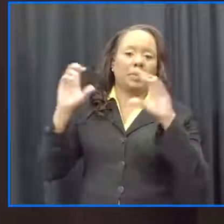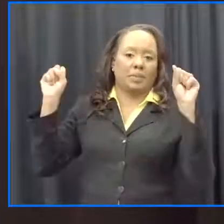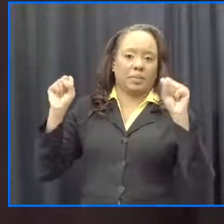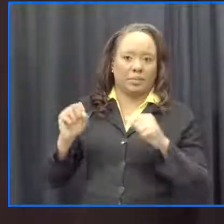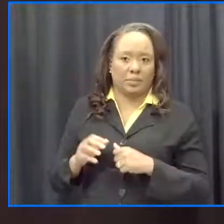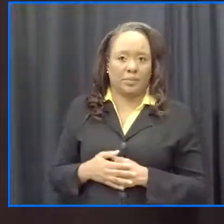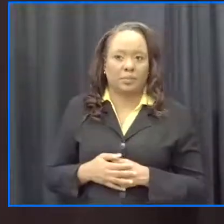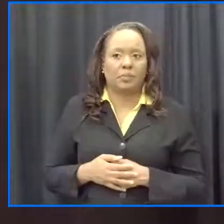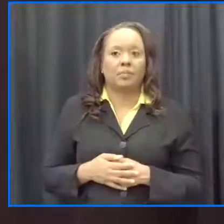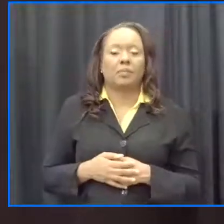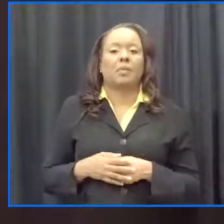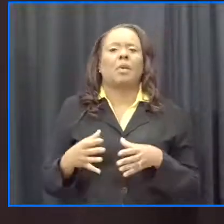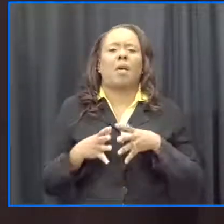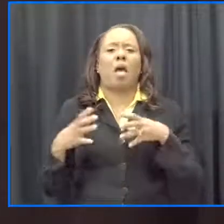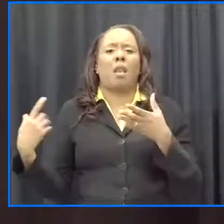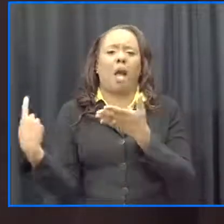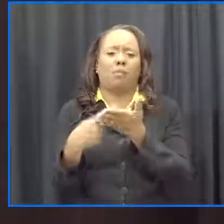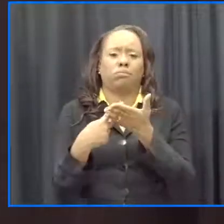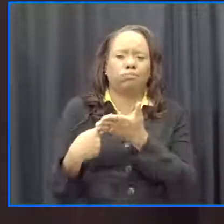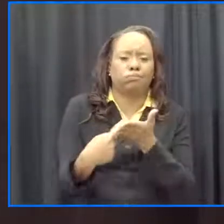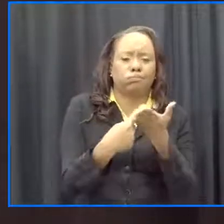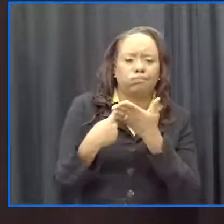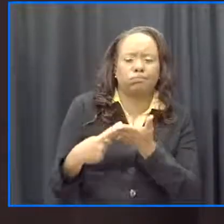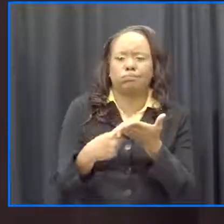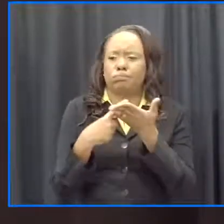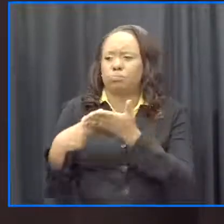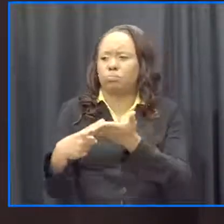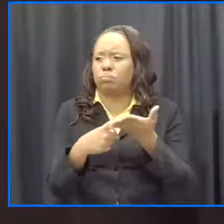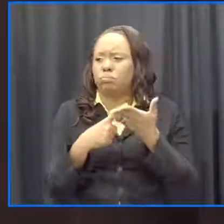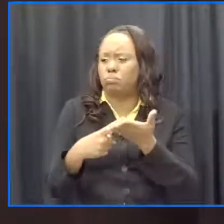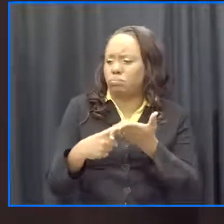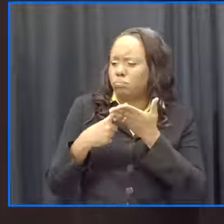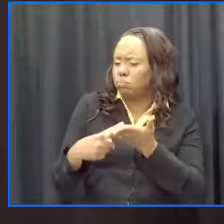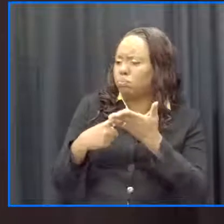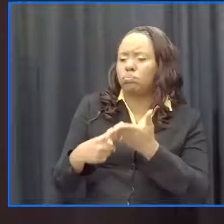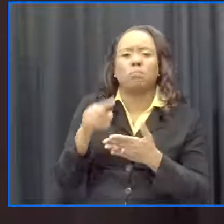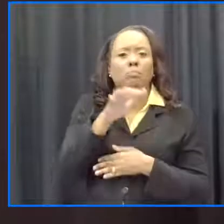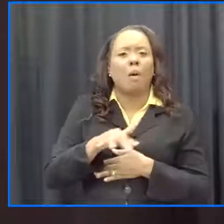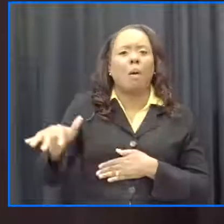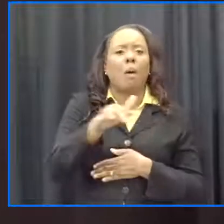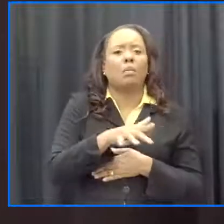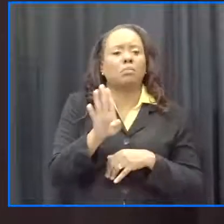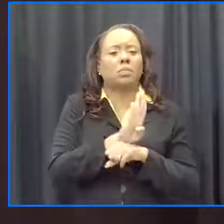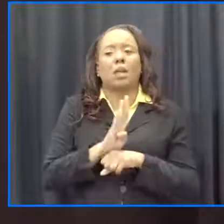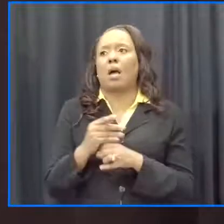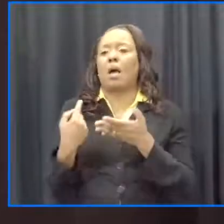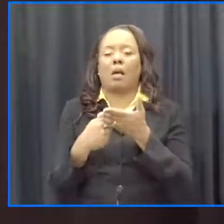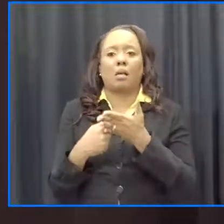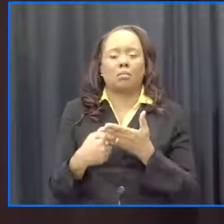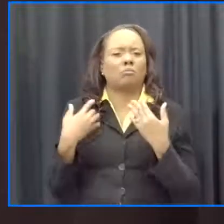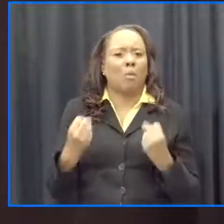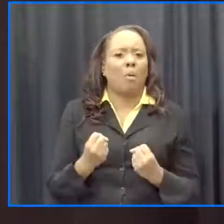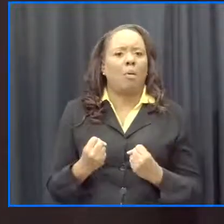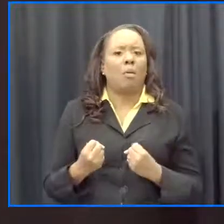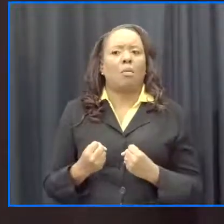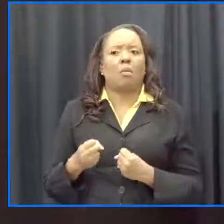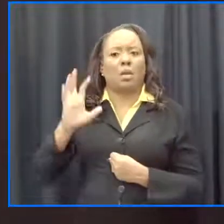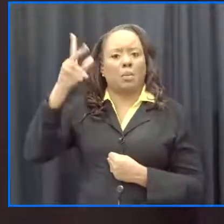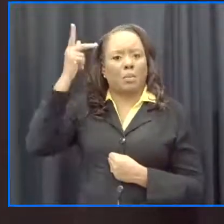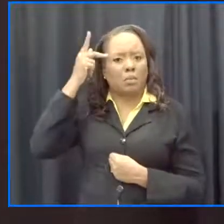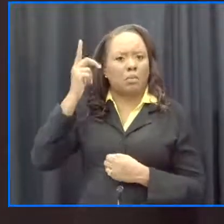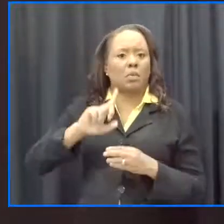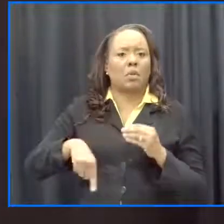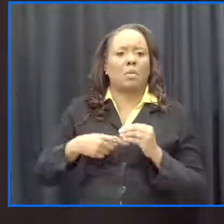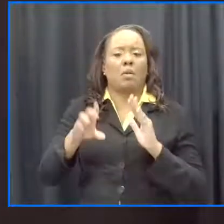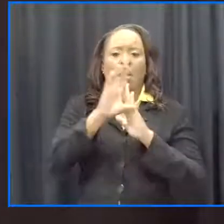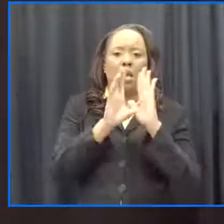During both the public debates across the country in their various fora and the debates in Parliament